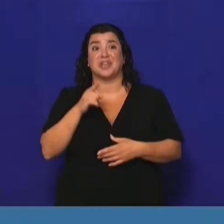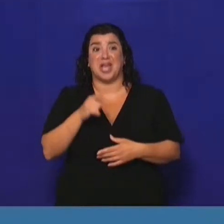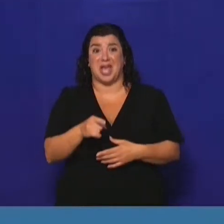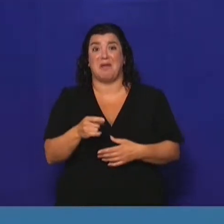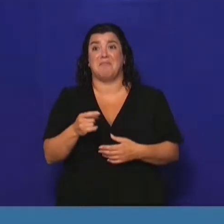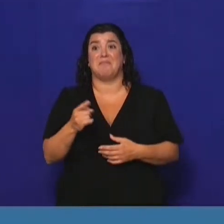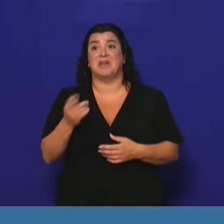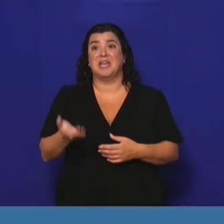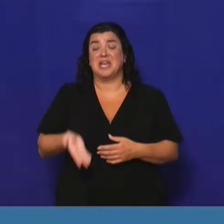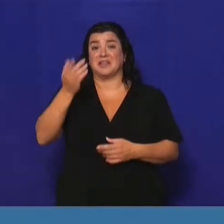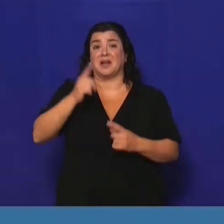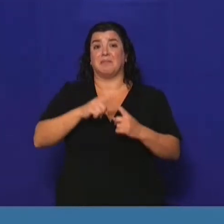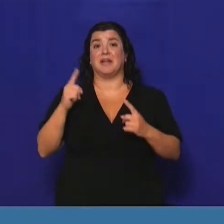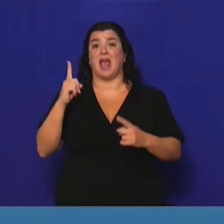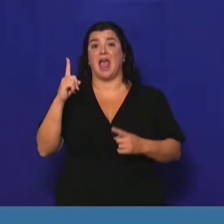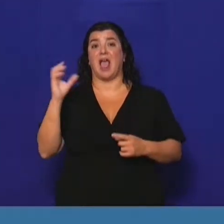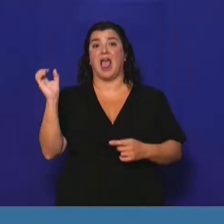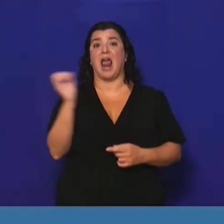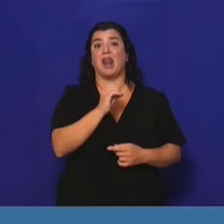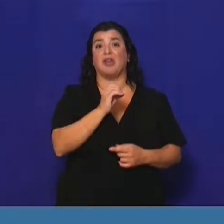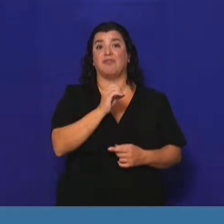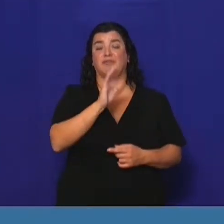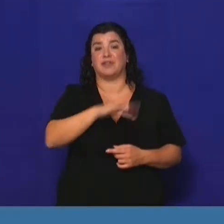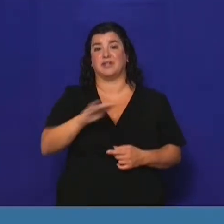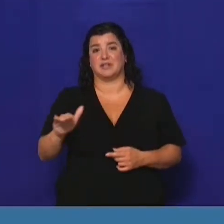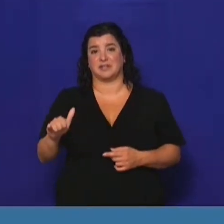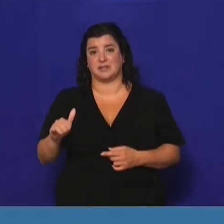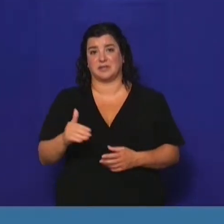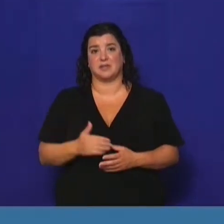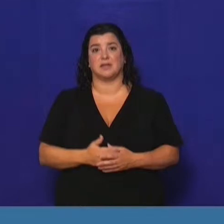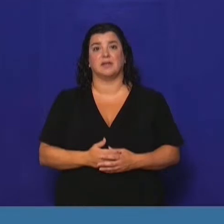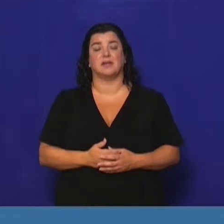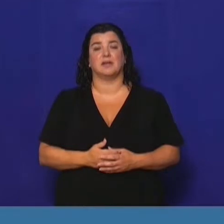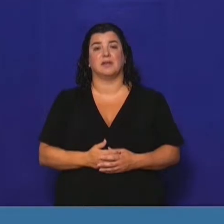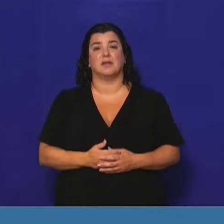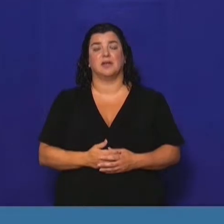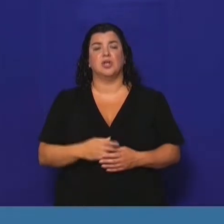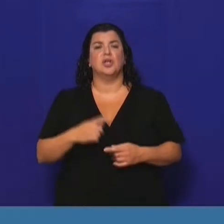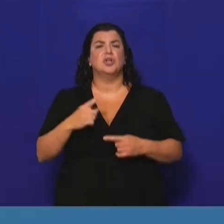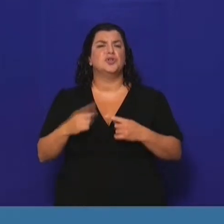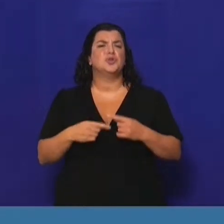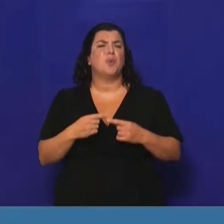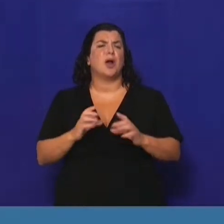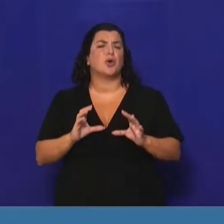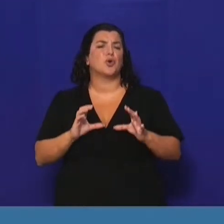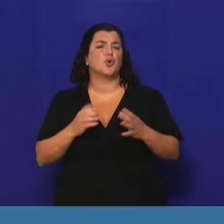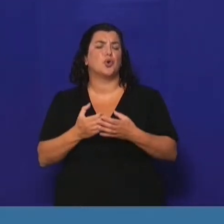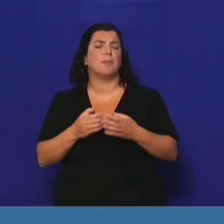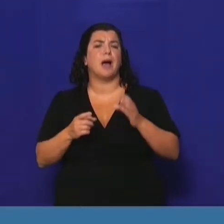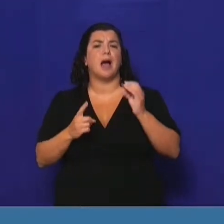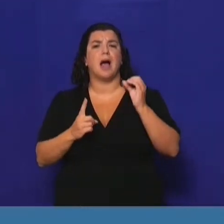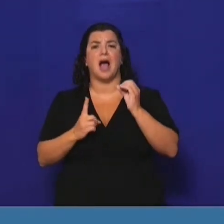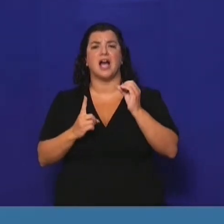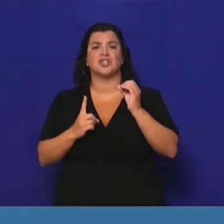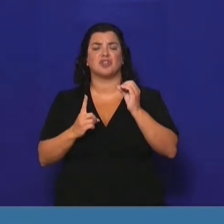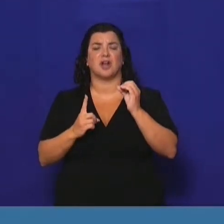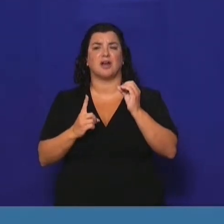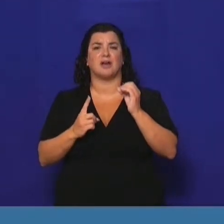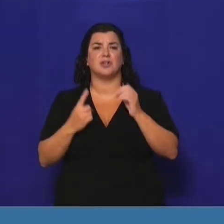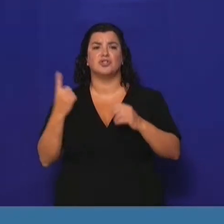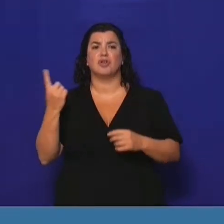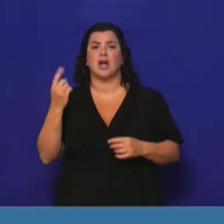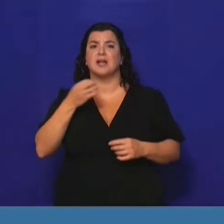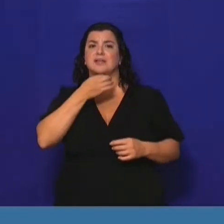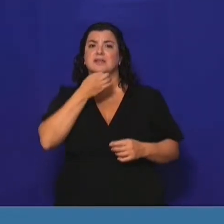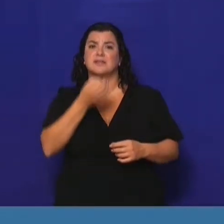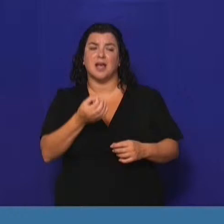1000 residenti jidhirli. Fuq il-miżura tal-10 persuni flimkien, il-kollega ta' qabli safu se